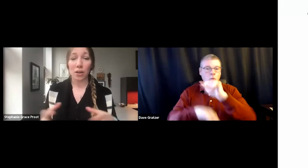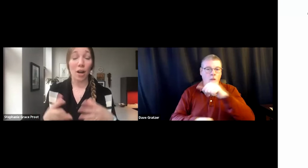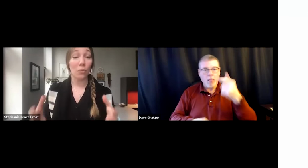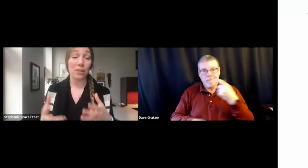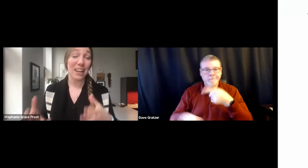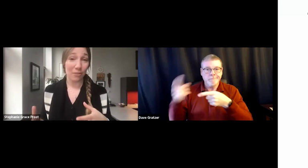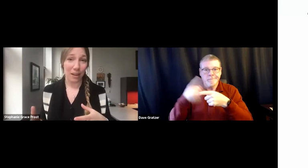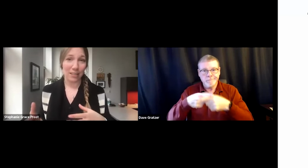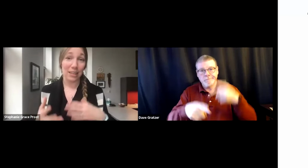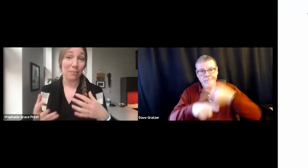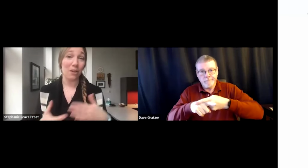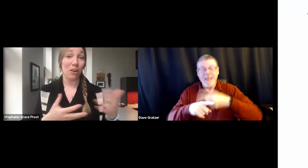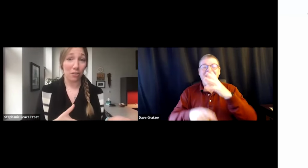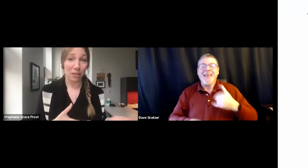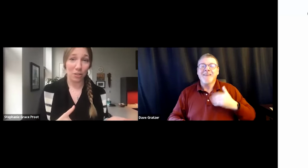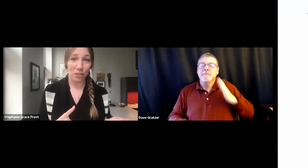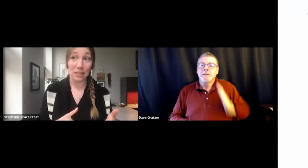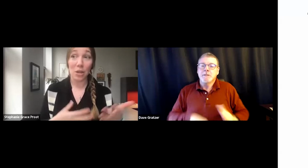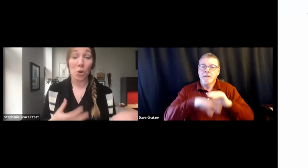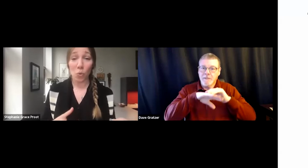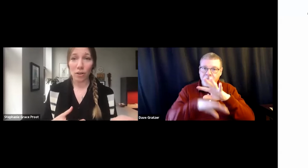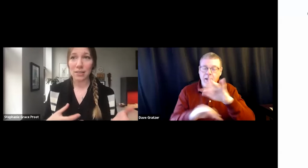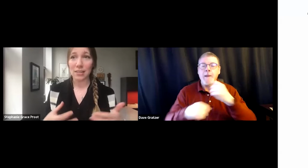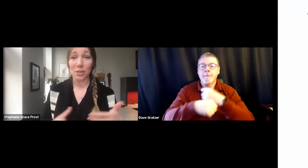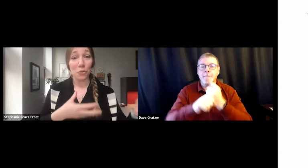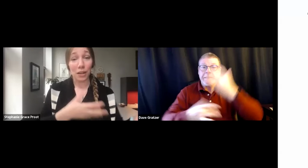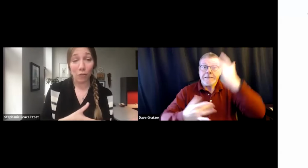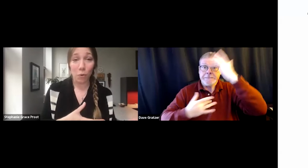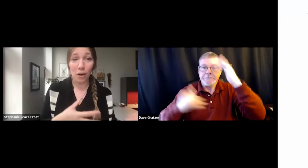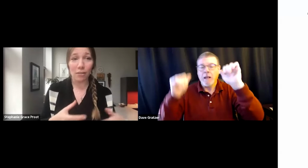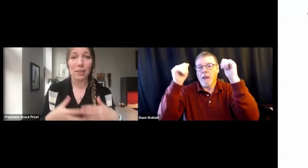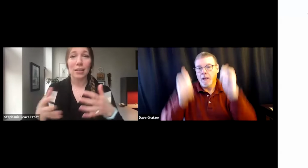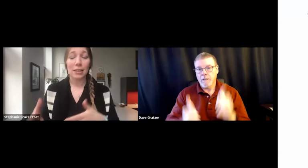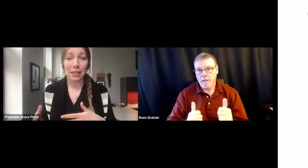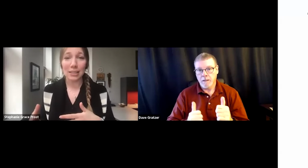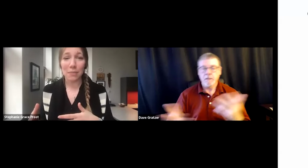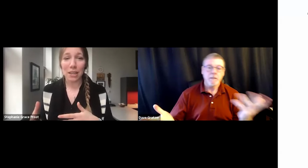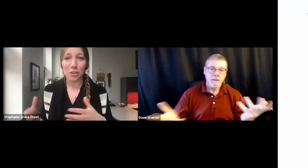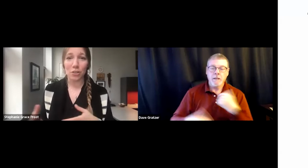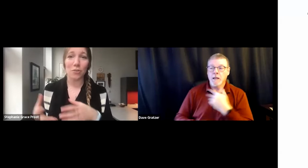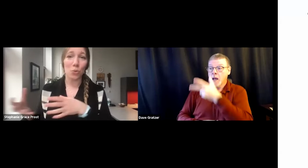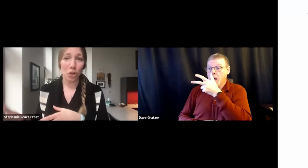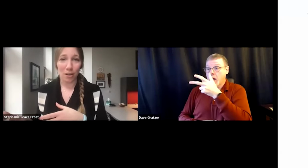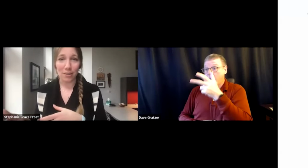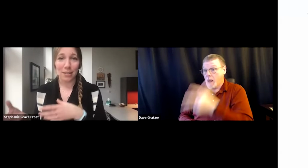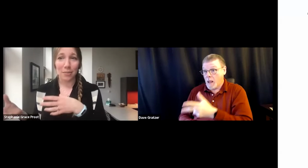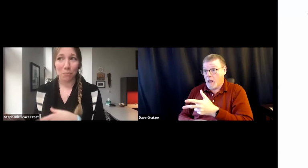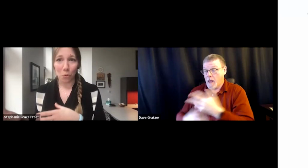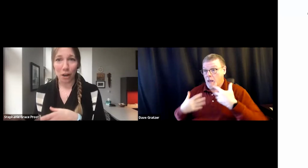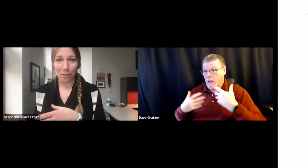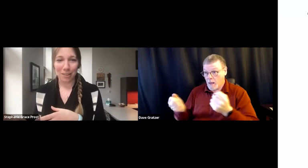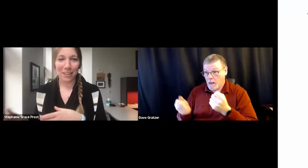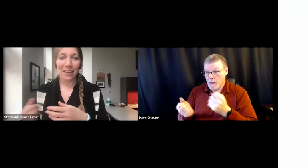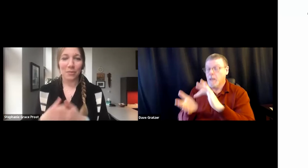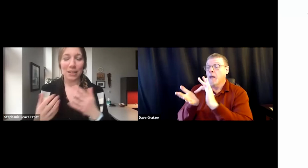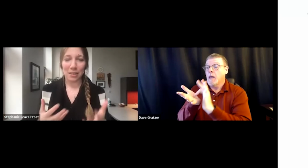also come with side effects that can make our health conditions worse. And so you can have poor health leading to medication use, which cause